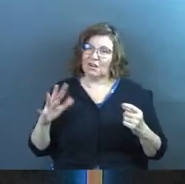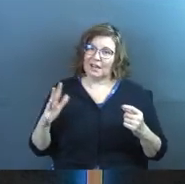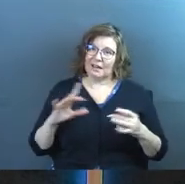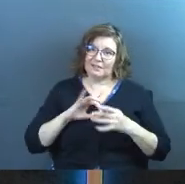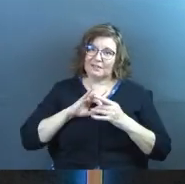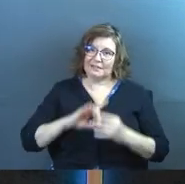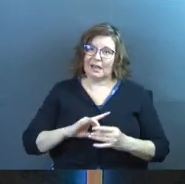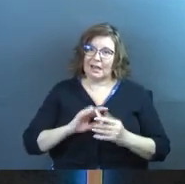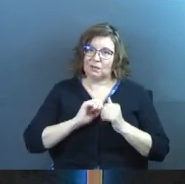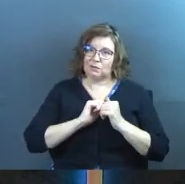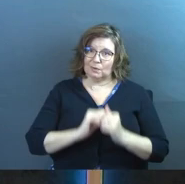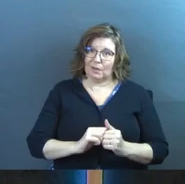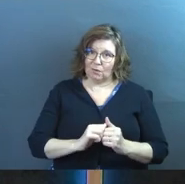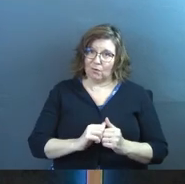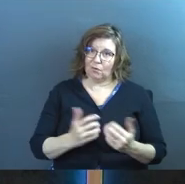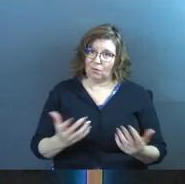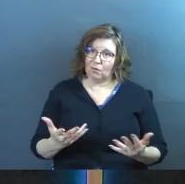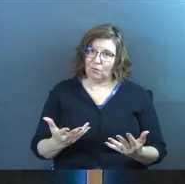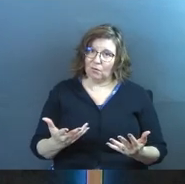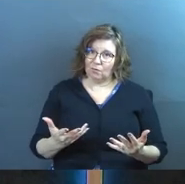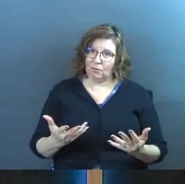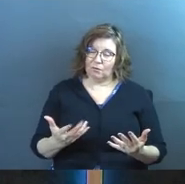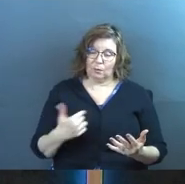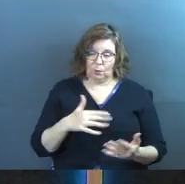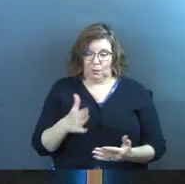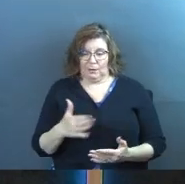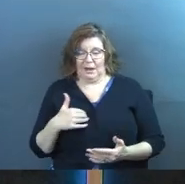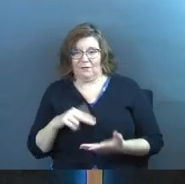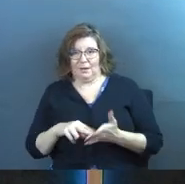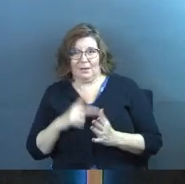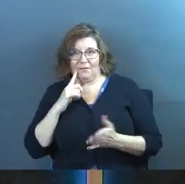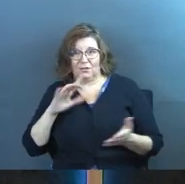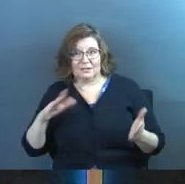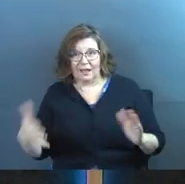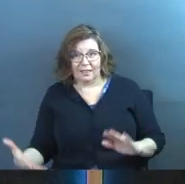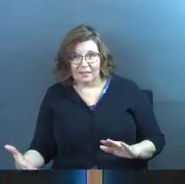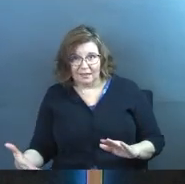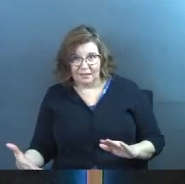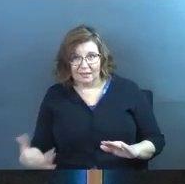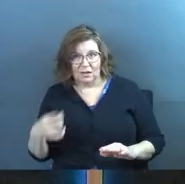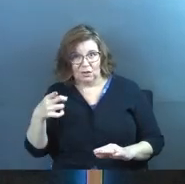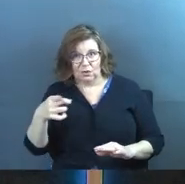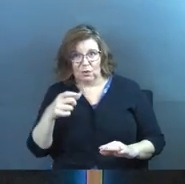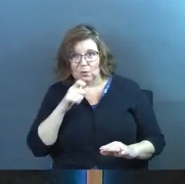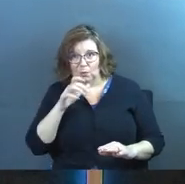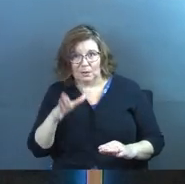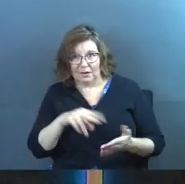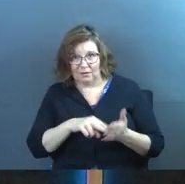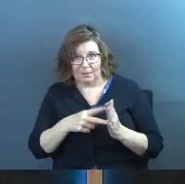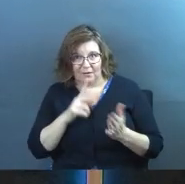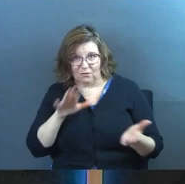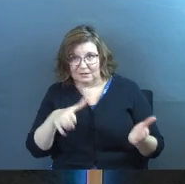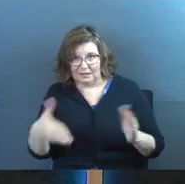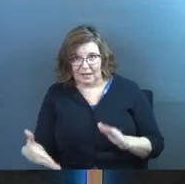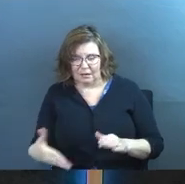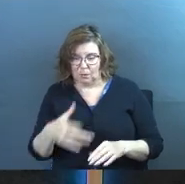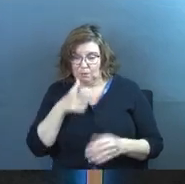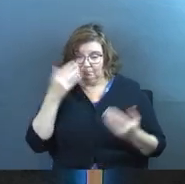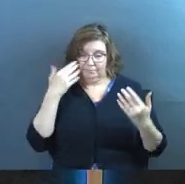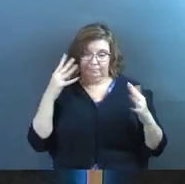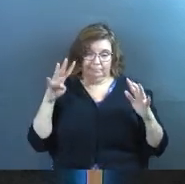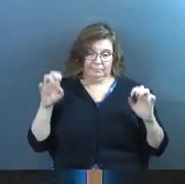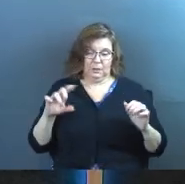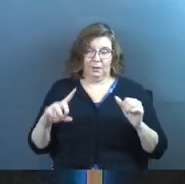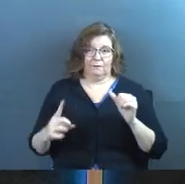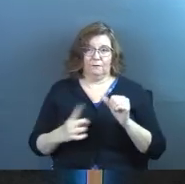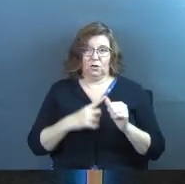of tied together. We were never meant for death. You were never meant for death. Who knows